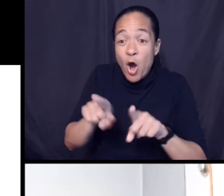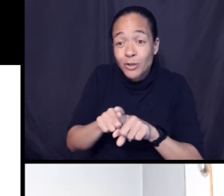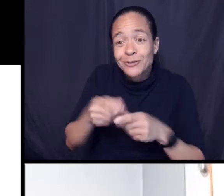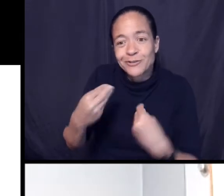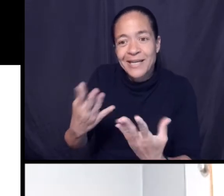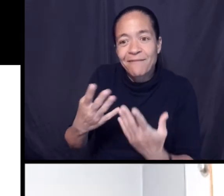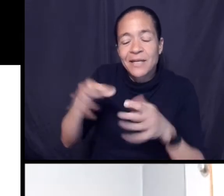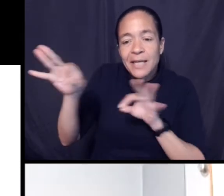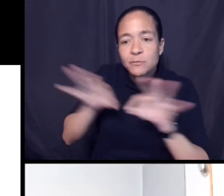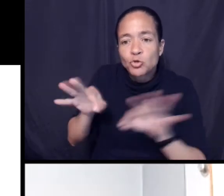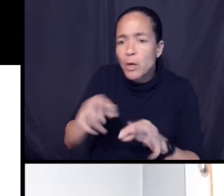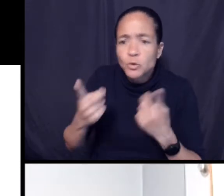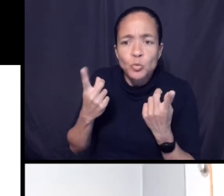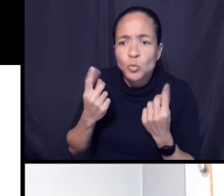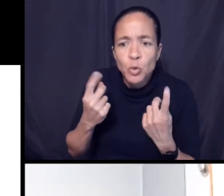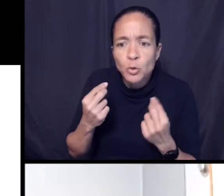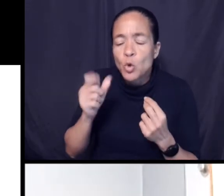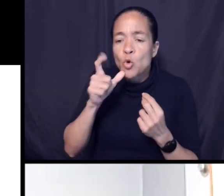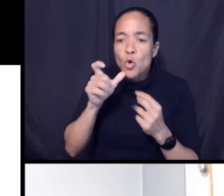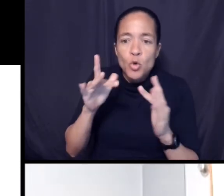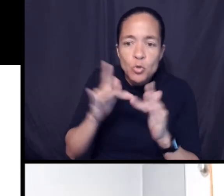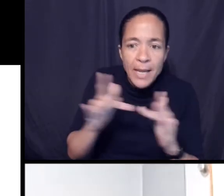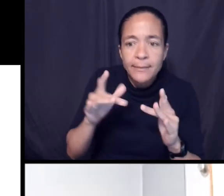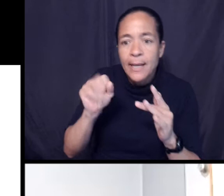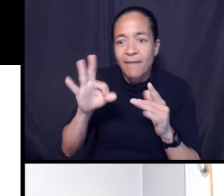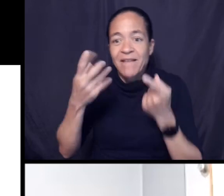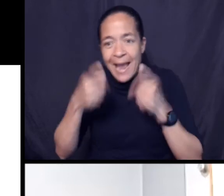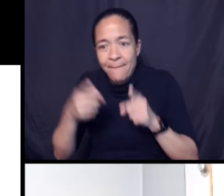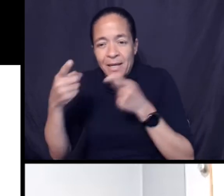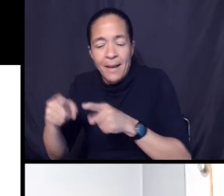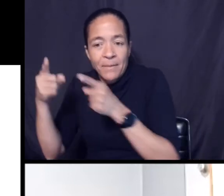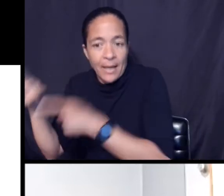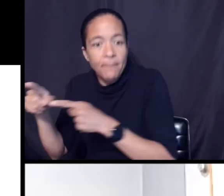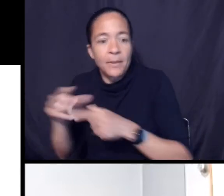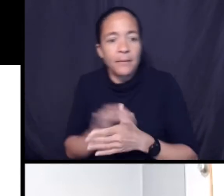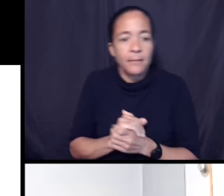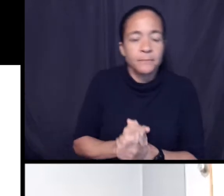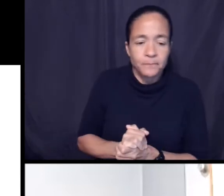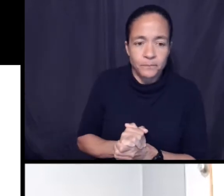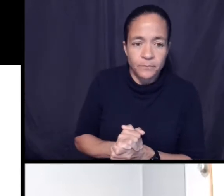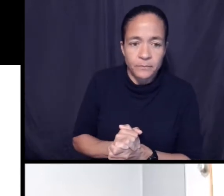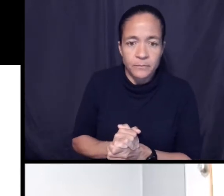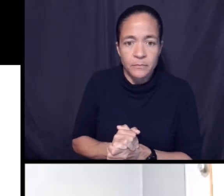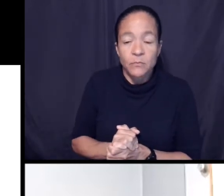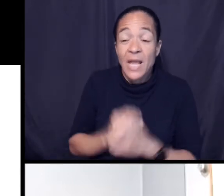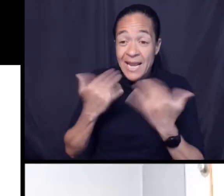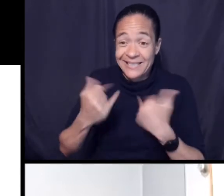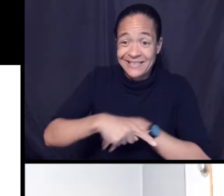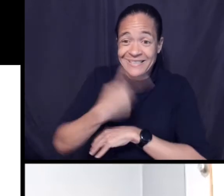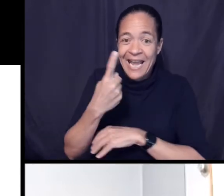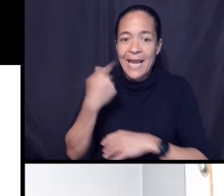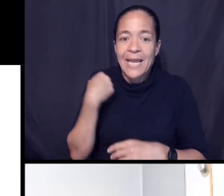proactive instructions on what to monitor for and what to reach out to their physician for is absolutely important.